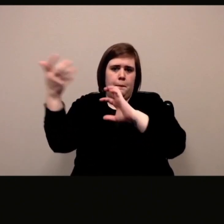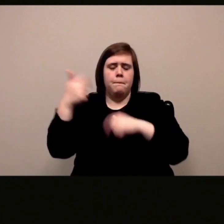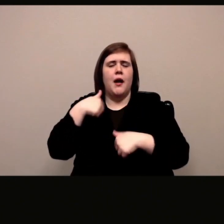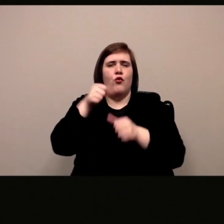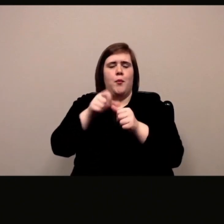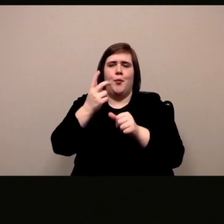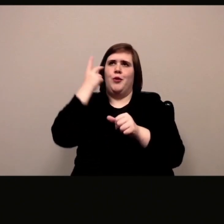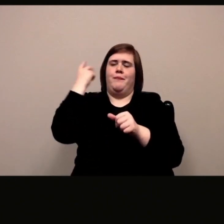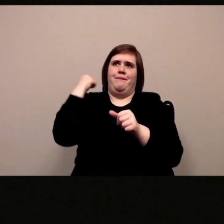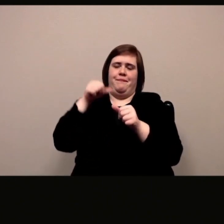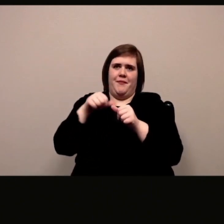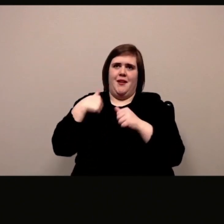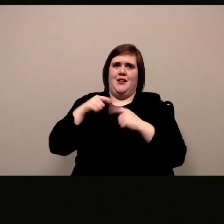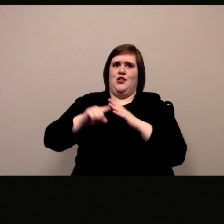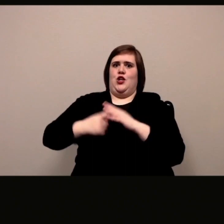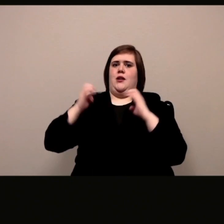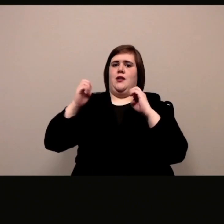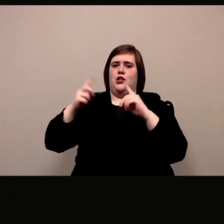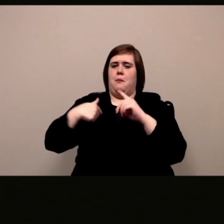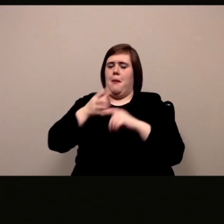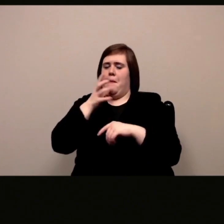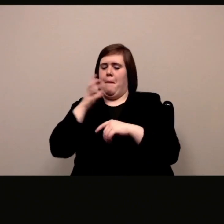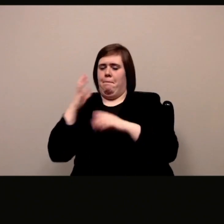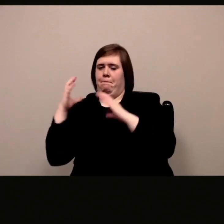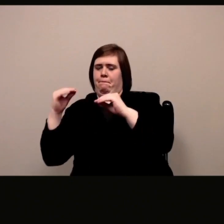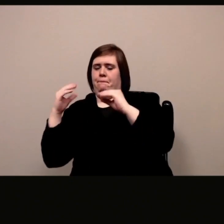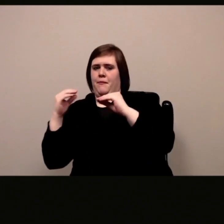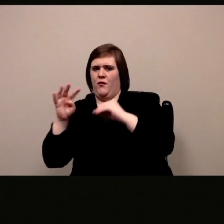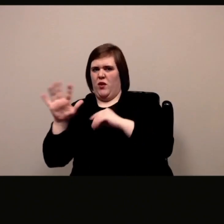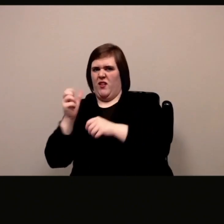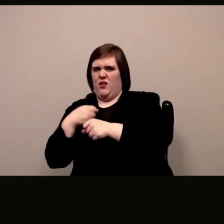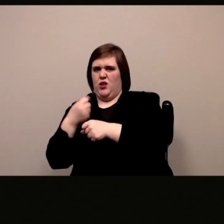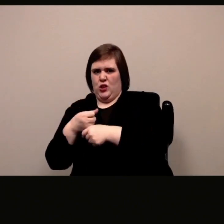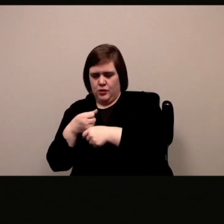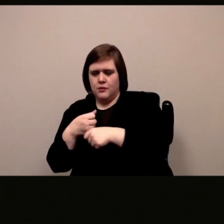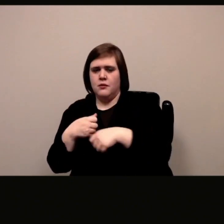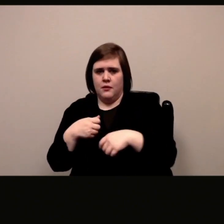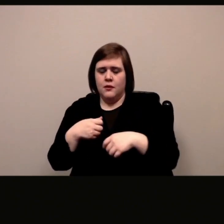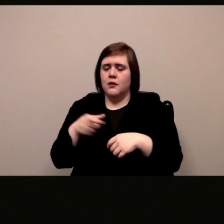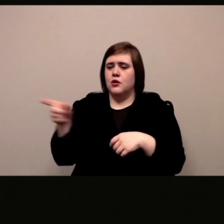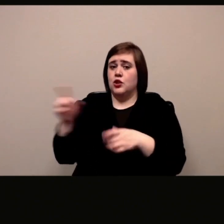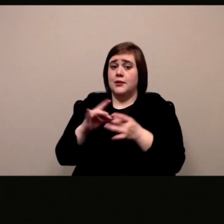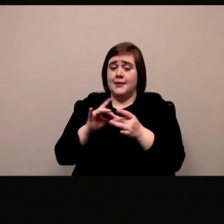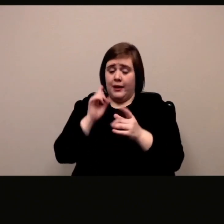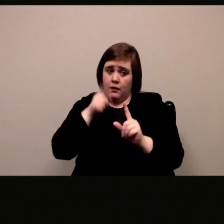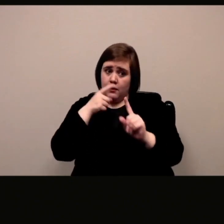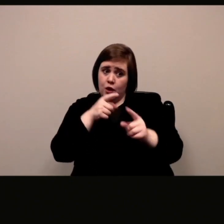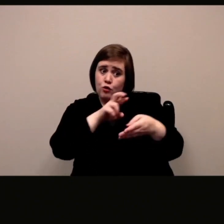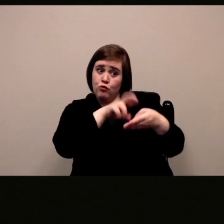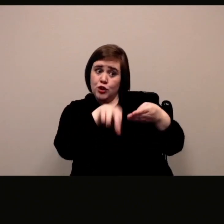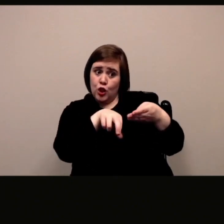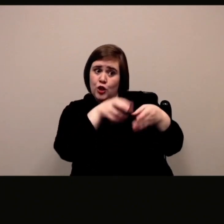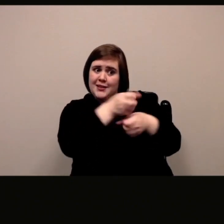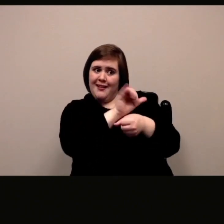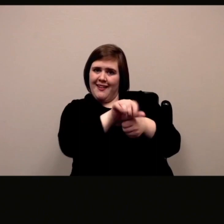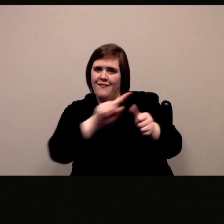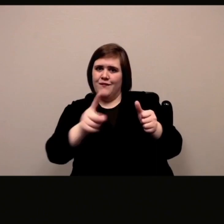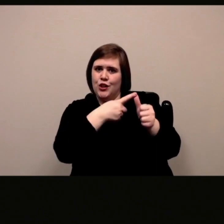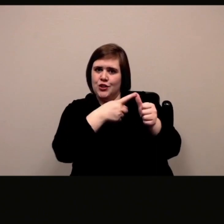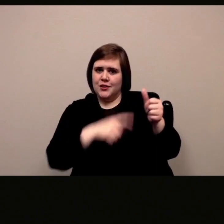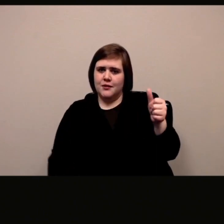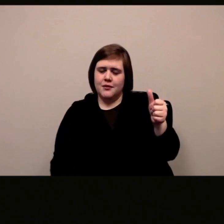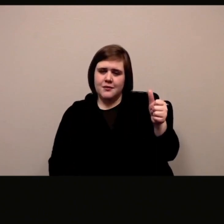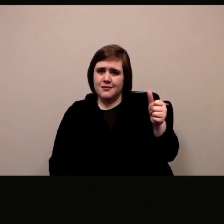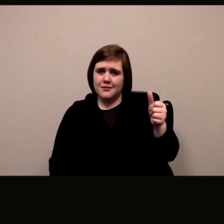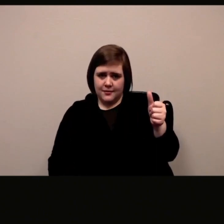my mother's an educator of 45 years. She said, get the results first. Get it